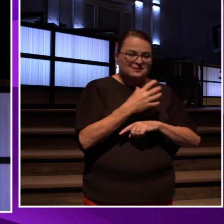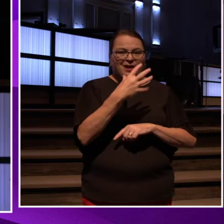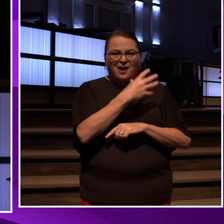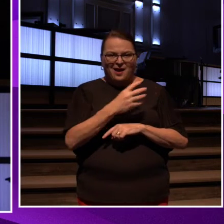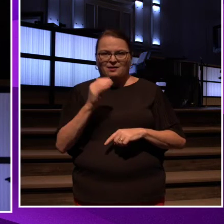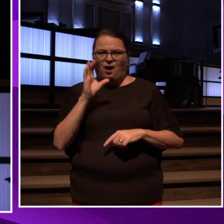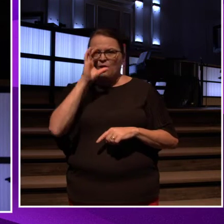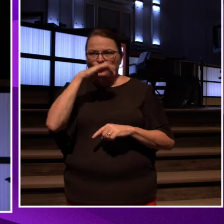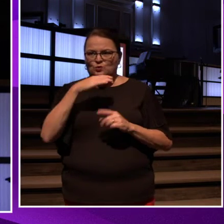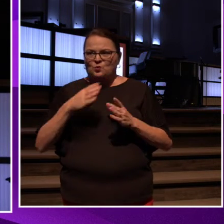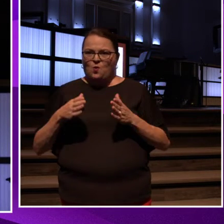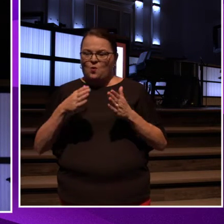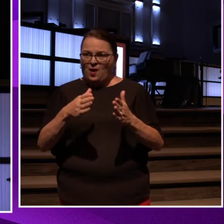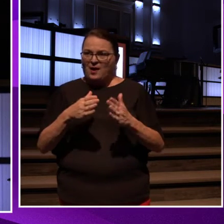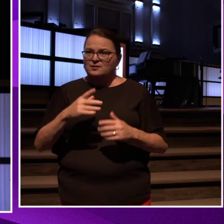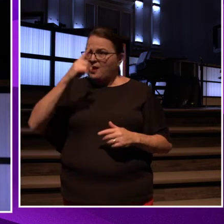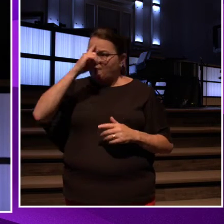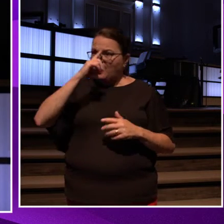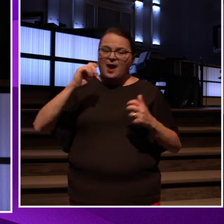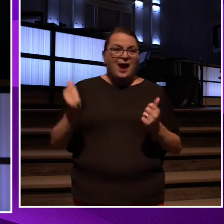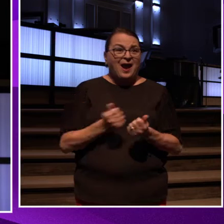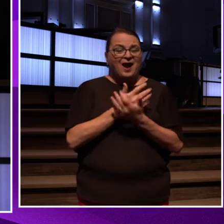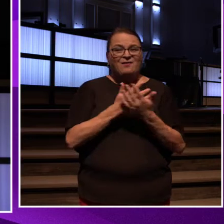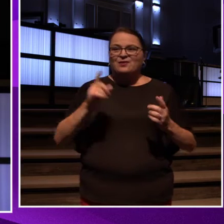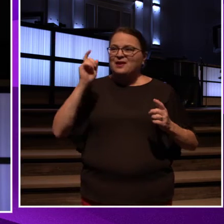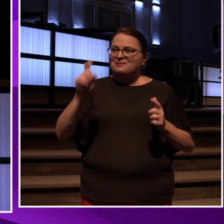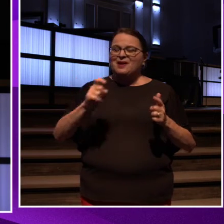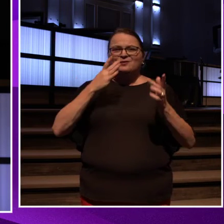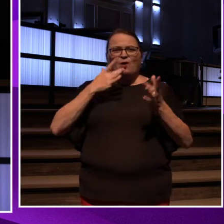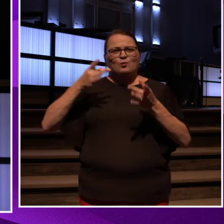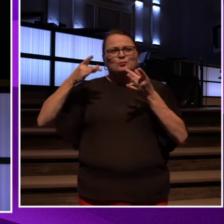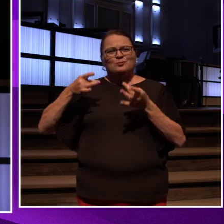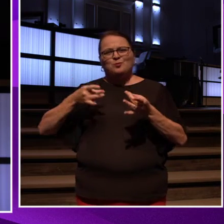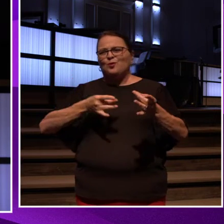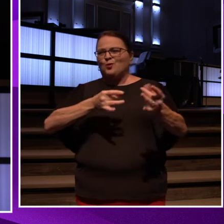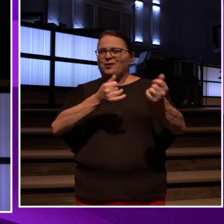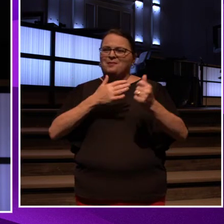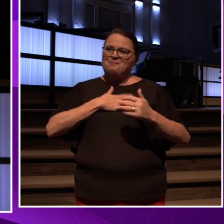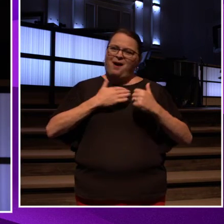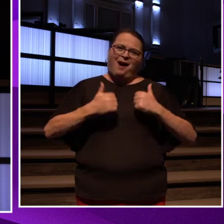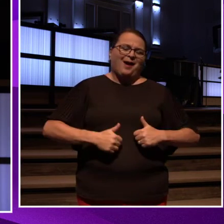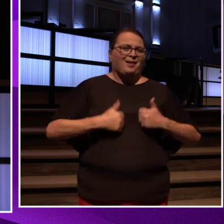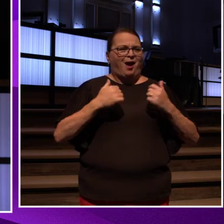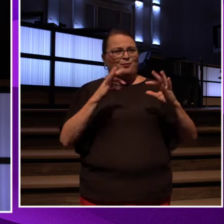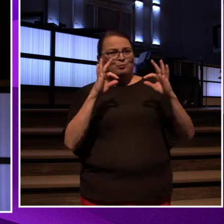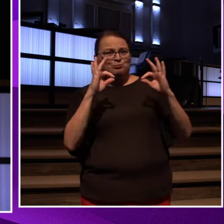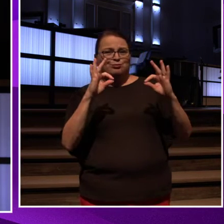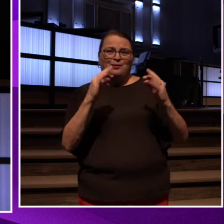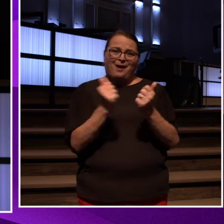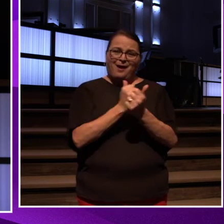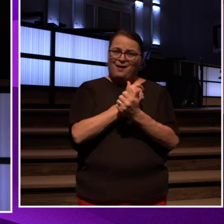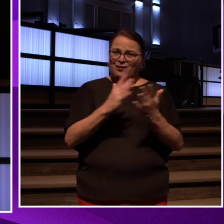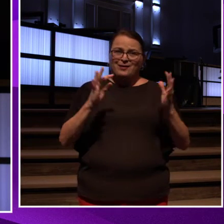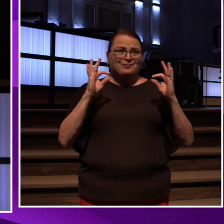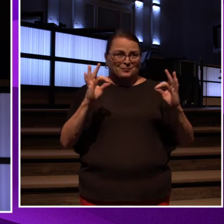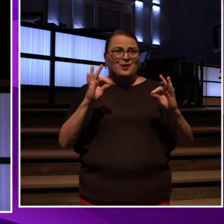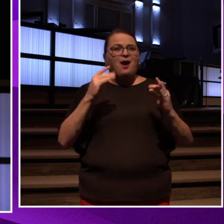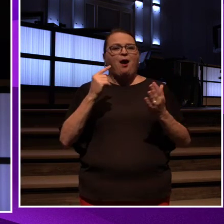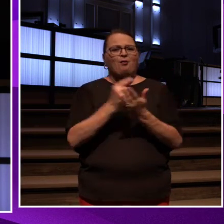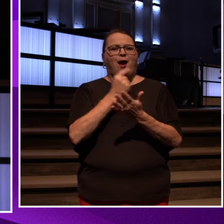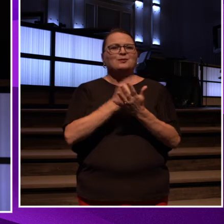ways. So don't think everything has to be squeaky clean in your life and in our world for the gospel to advance. In fact, it's